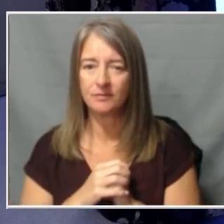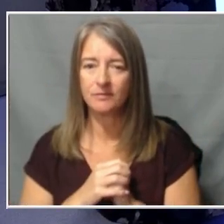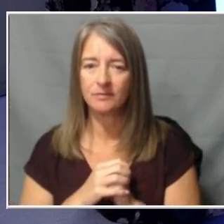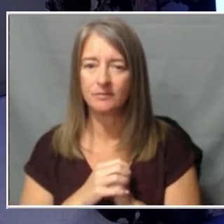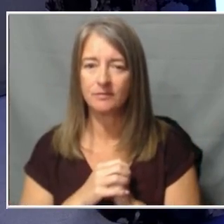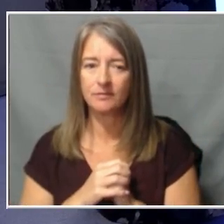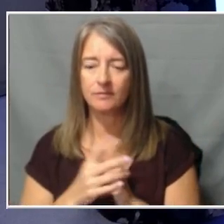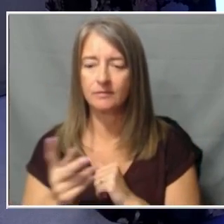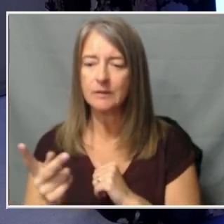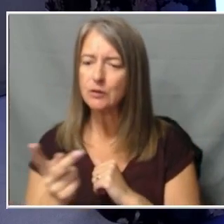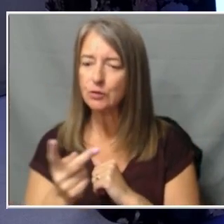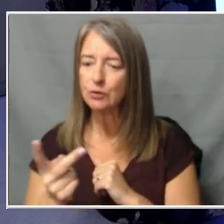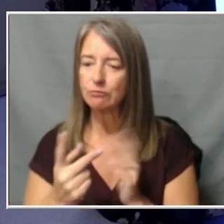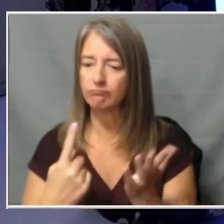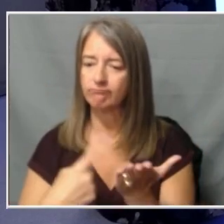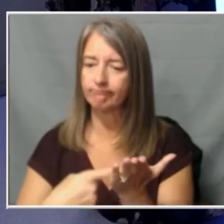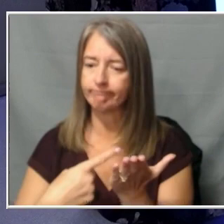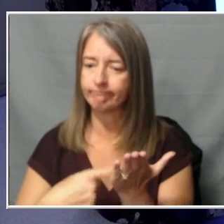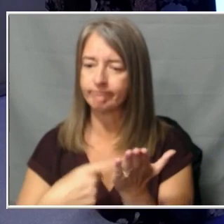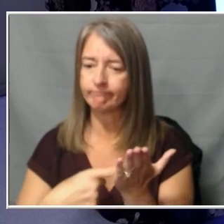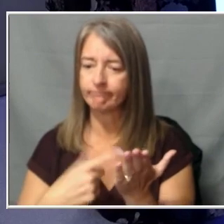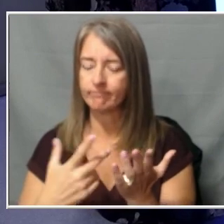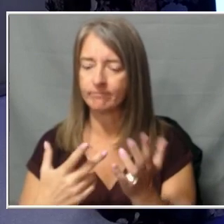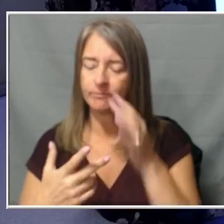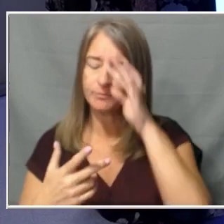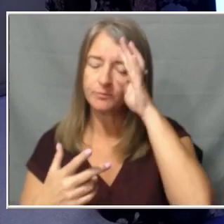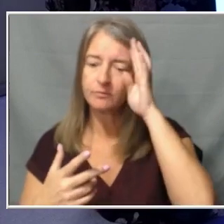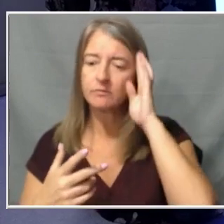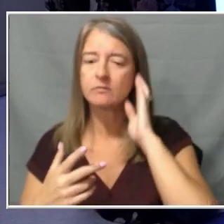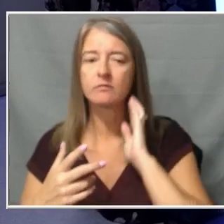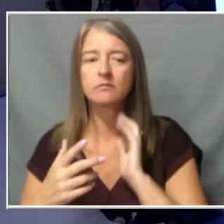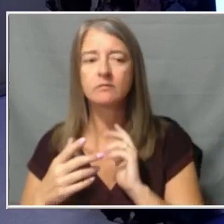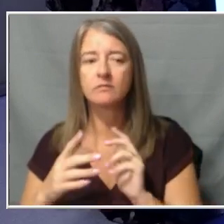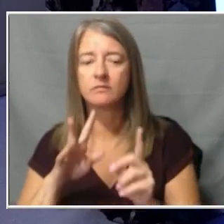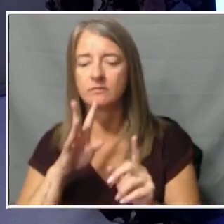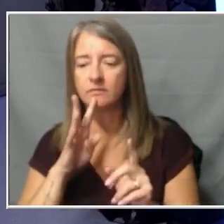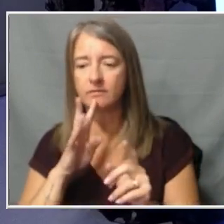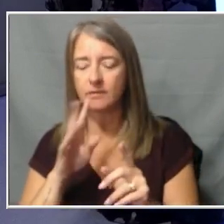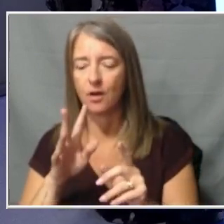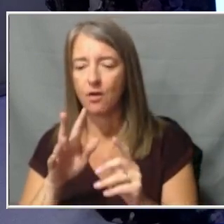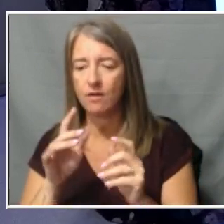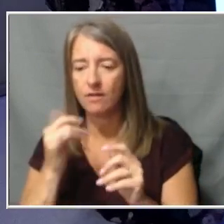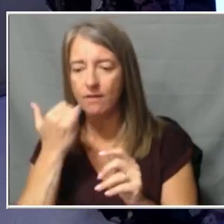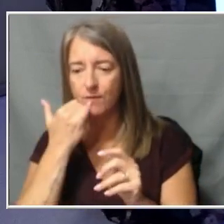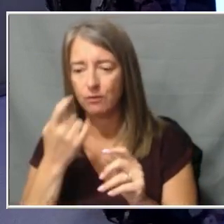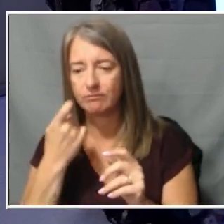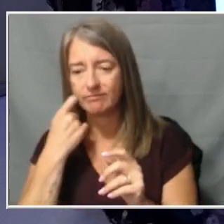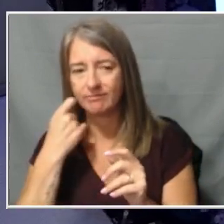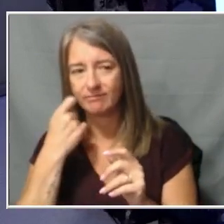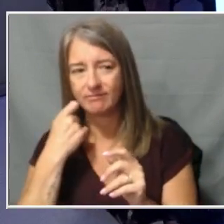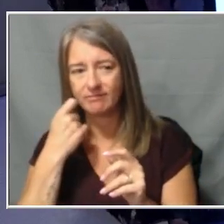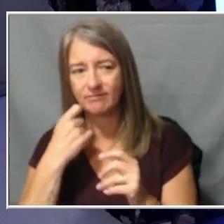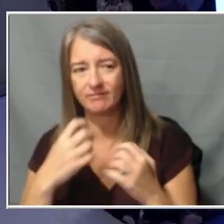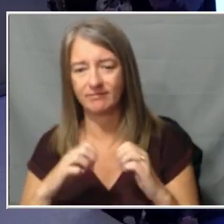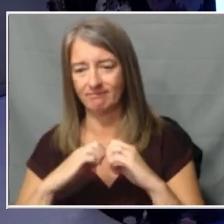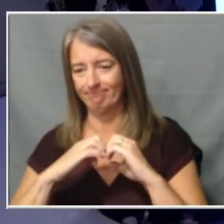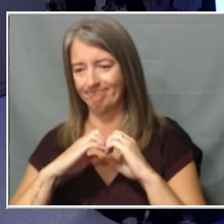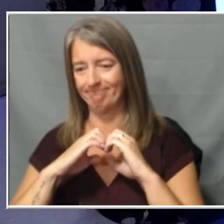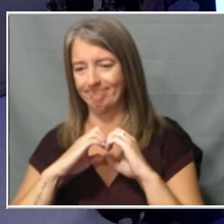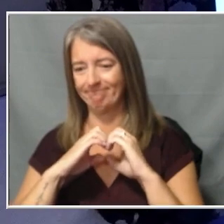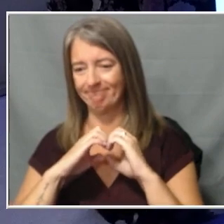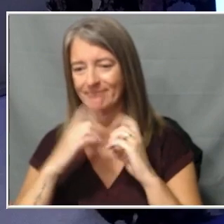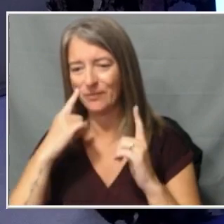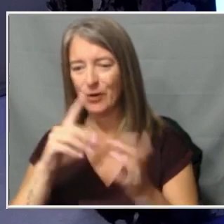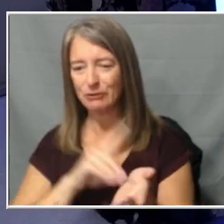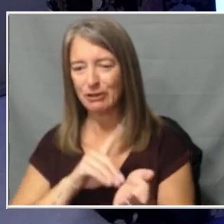two for a quick minute, because when you and I caught up, I know he's like Yeah. your favorite. We were talking on the phone the other day. I know, it used to give you a little heart to Dr. A. She